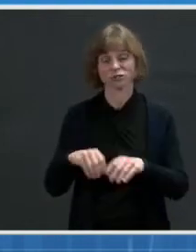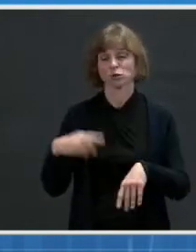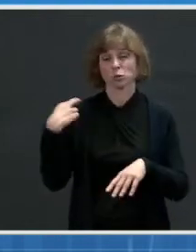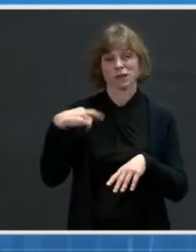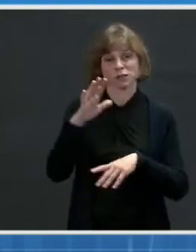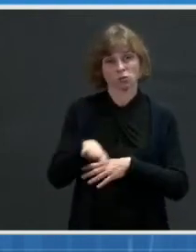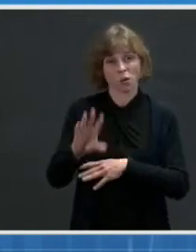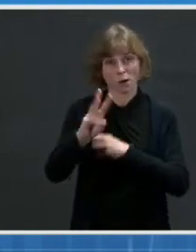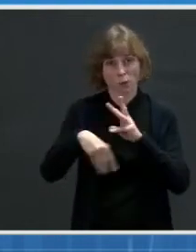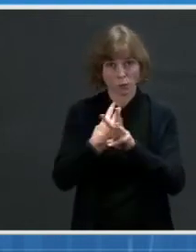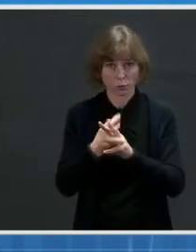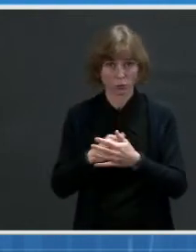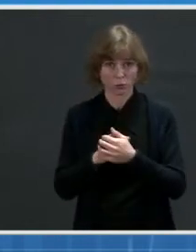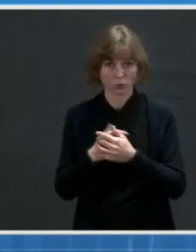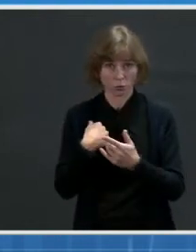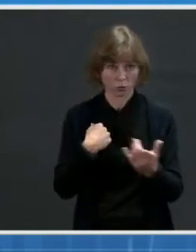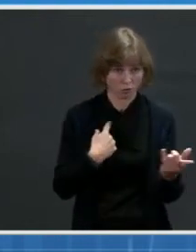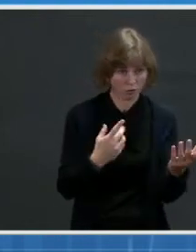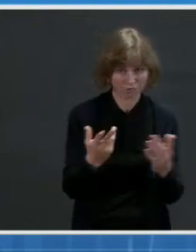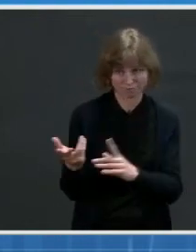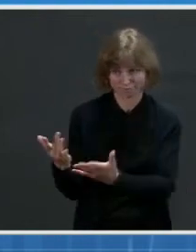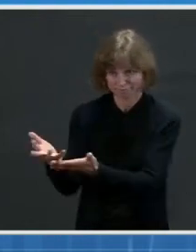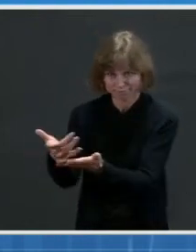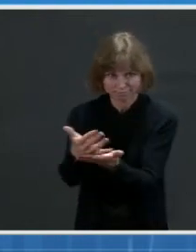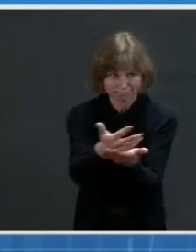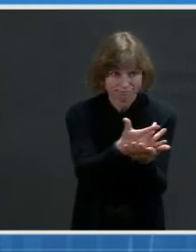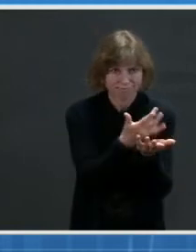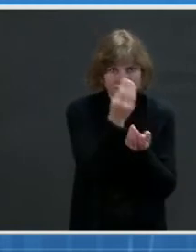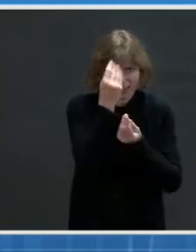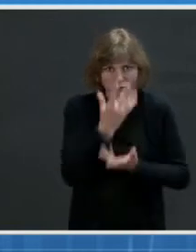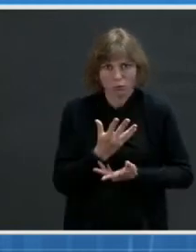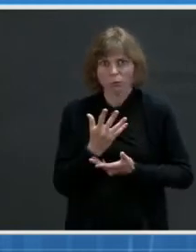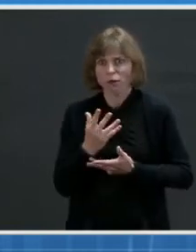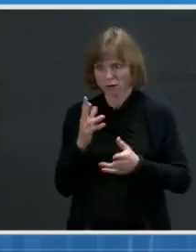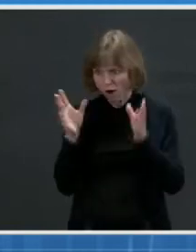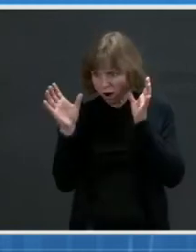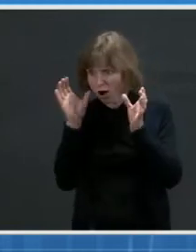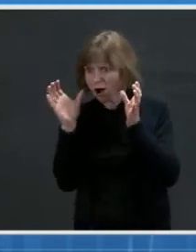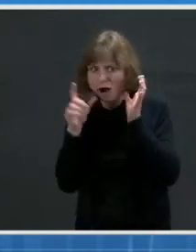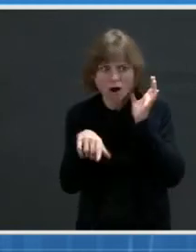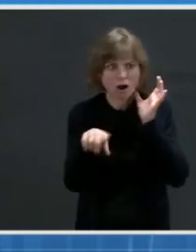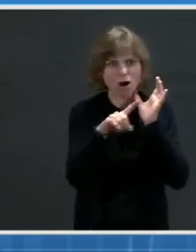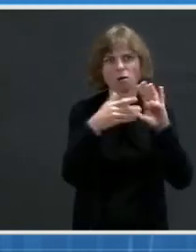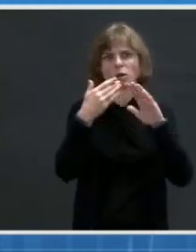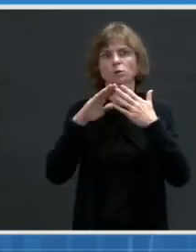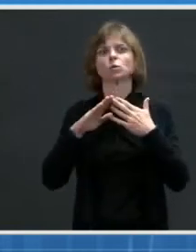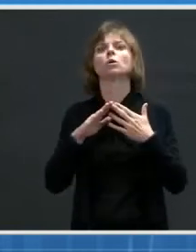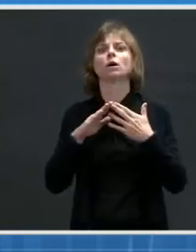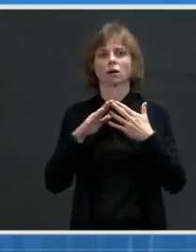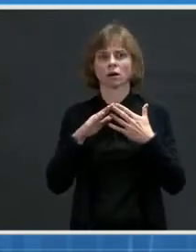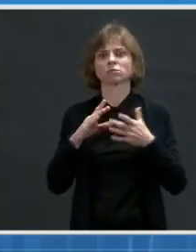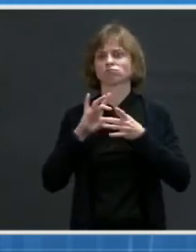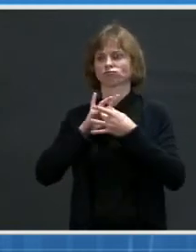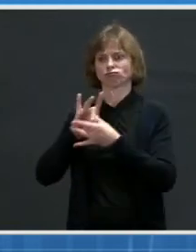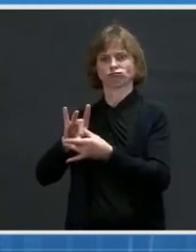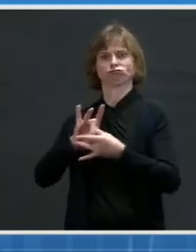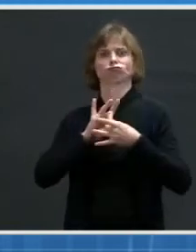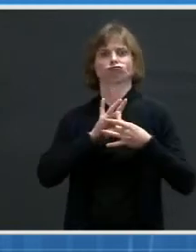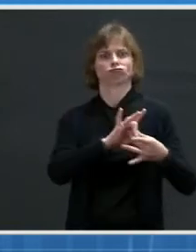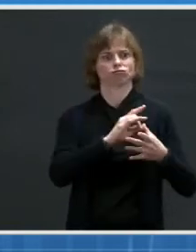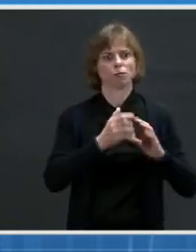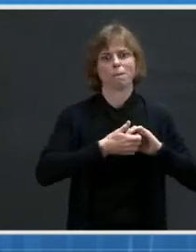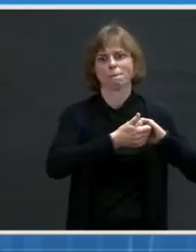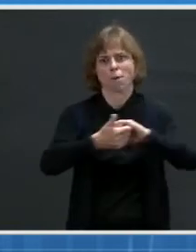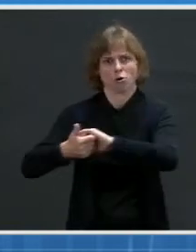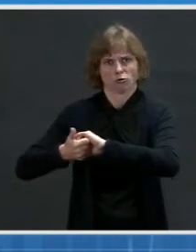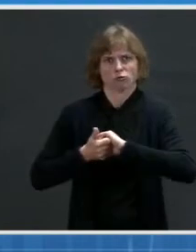hear directly from communities who've been hit hardest by this pandemic and help us build strong partnerships with those who'll be key